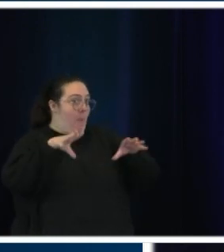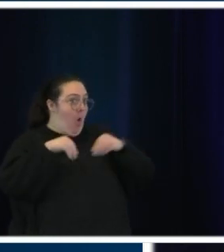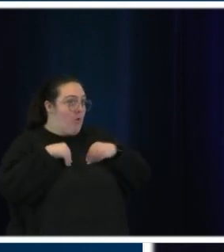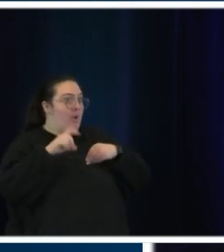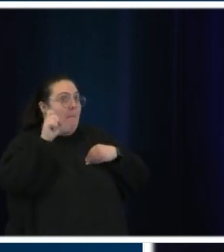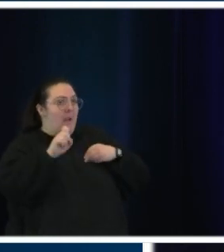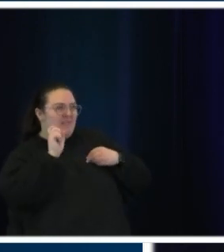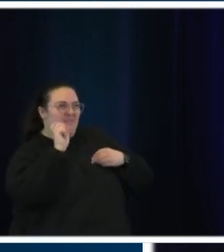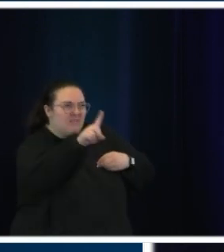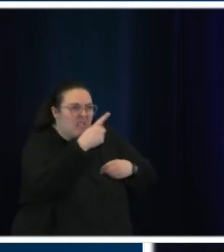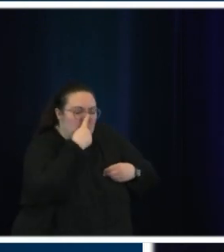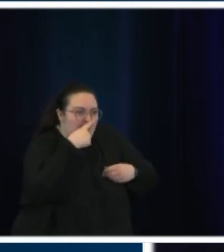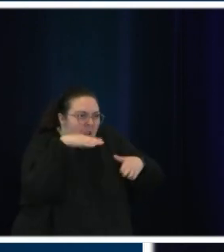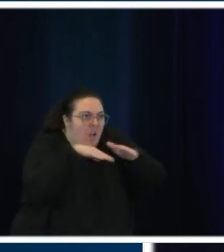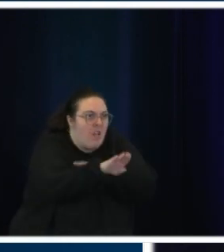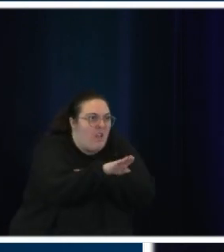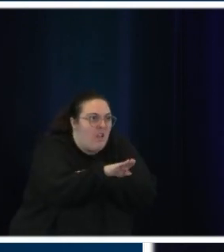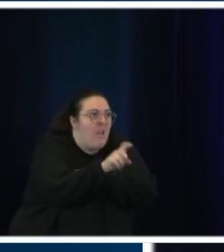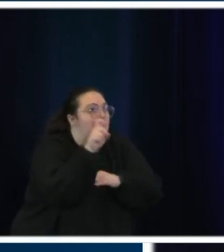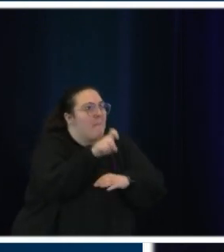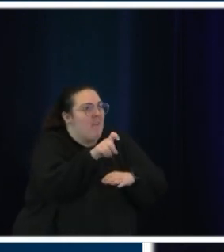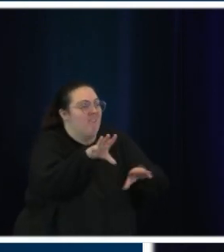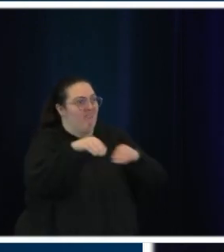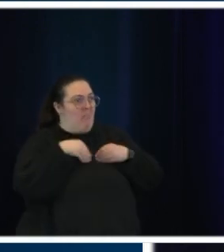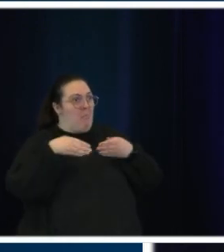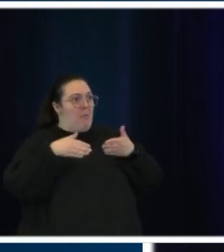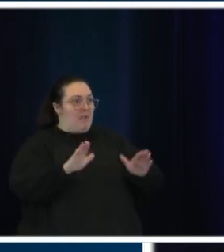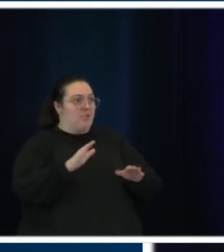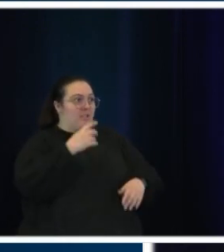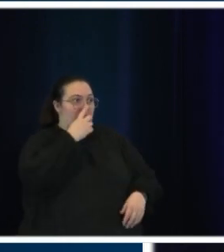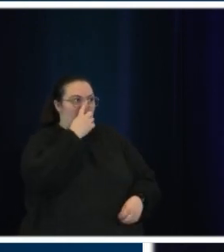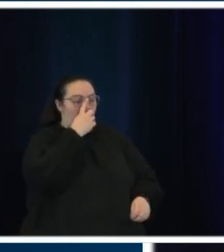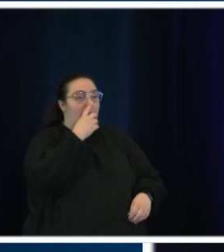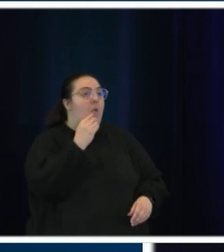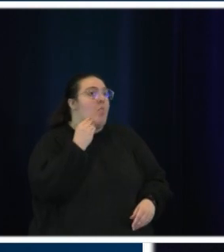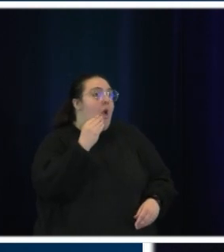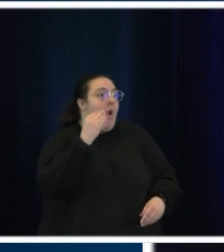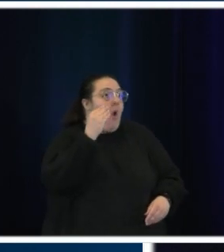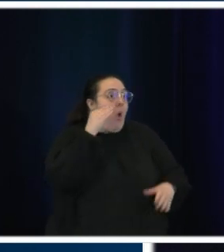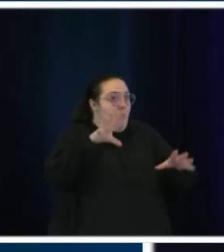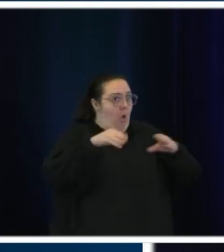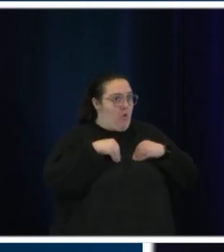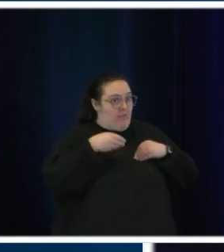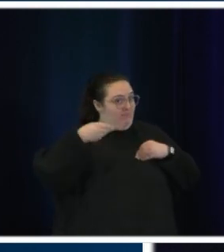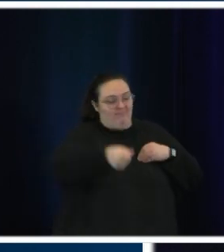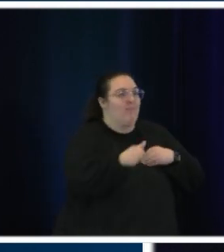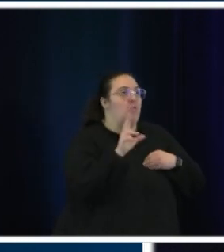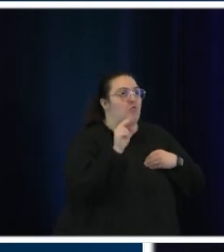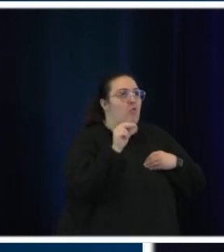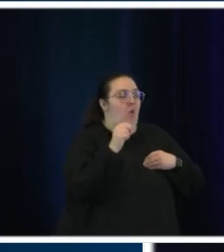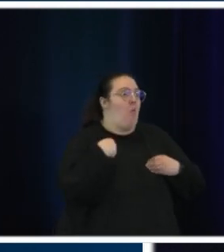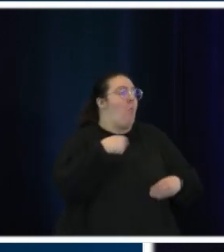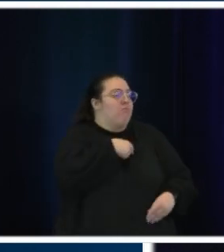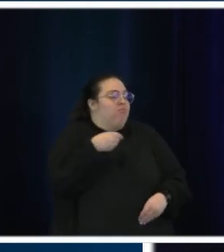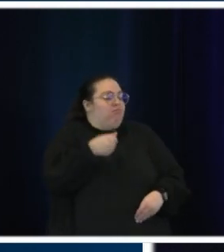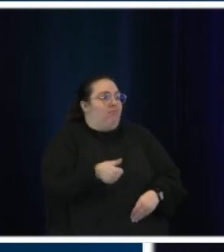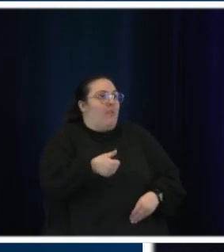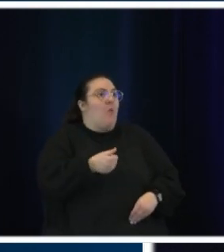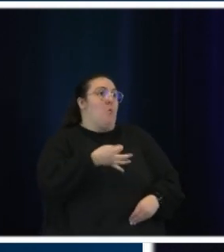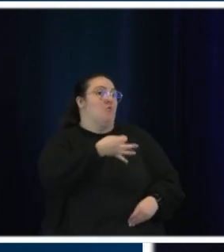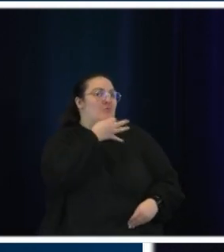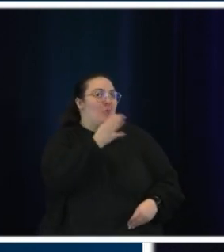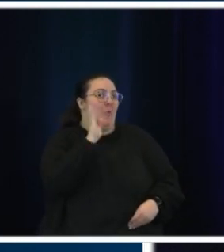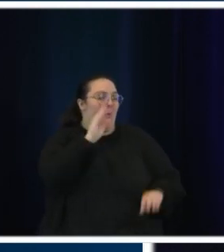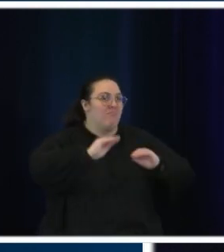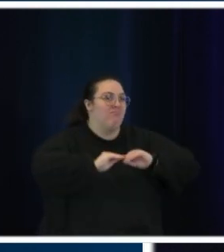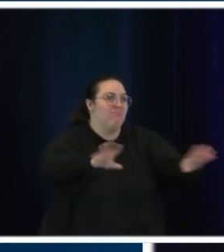have, and that is completely covered, not any homeowner's expense. So that will be rolling out soon with the Department of